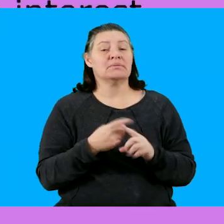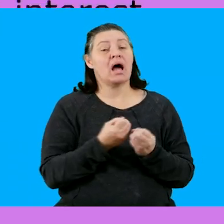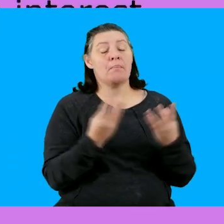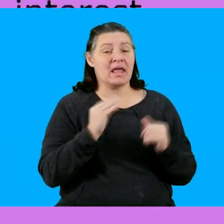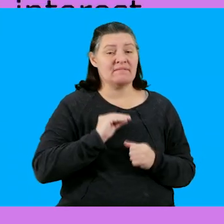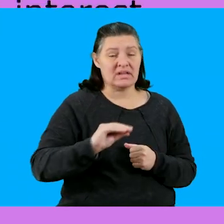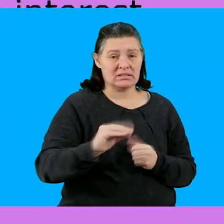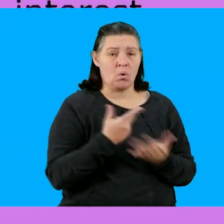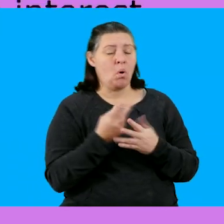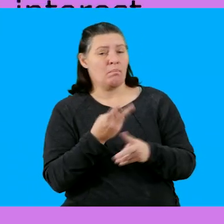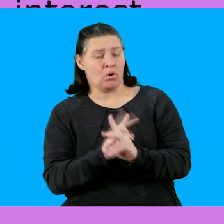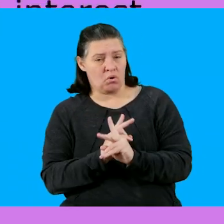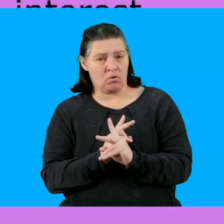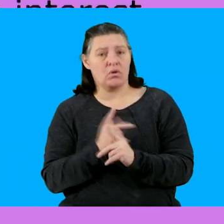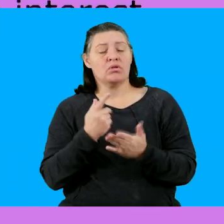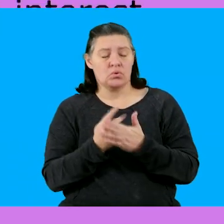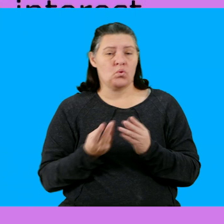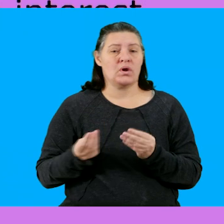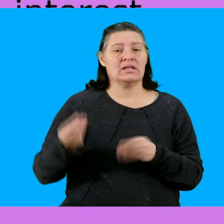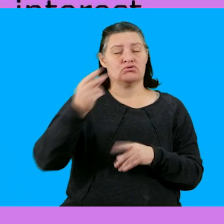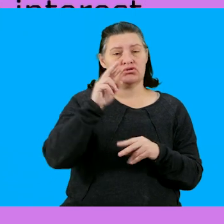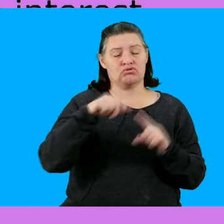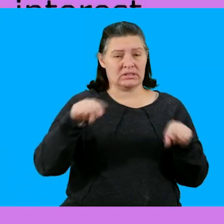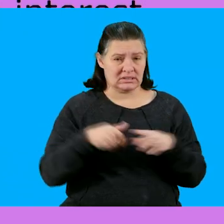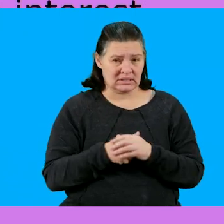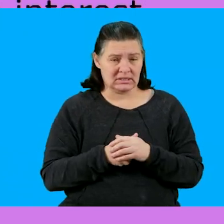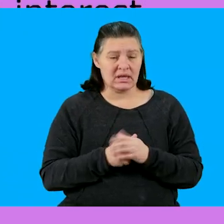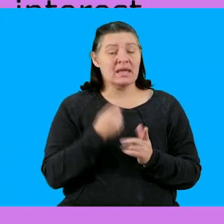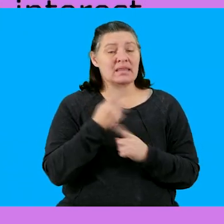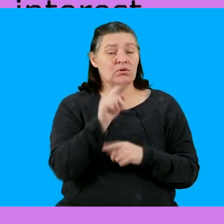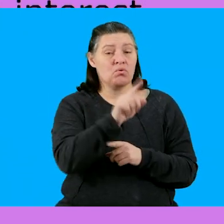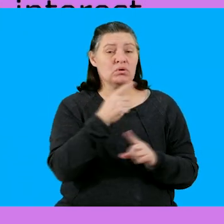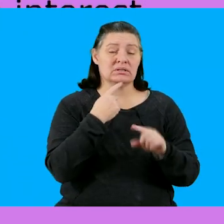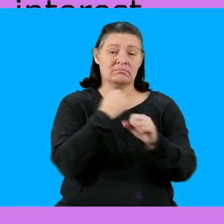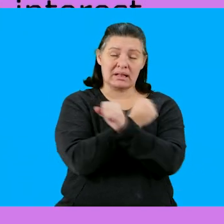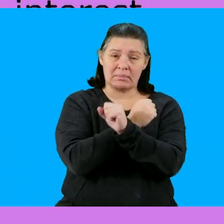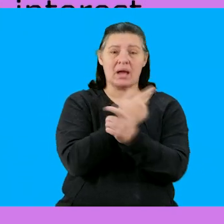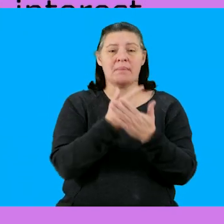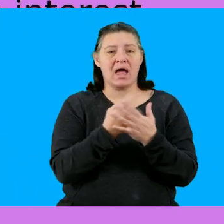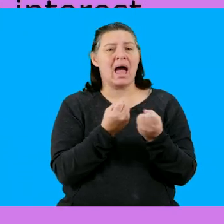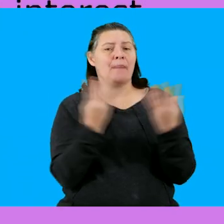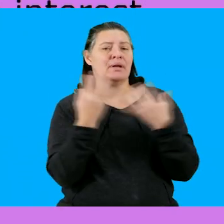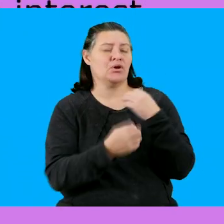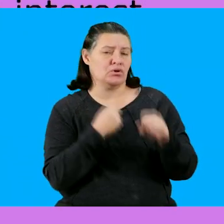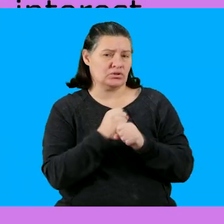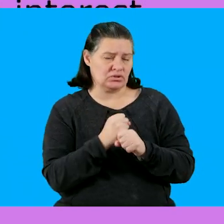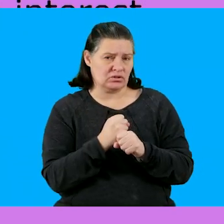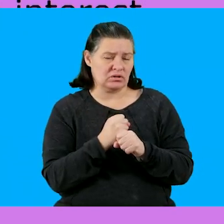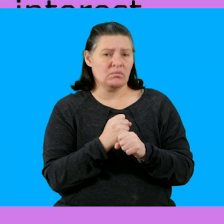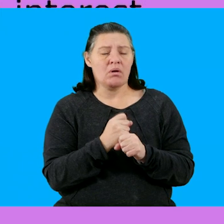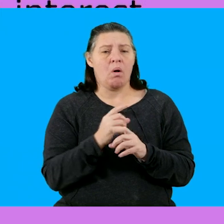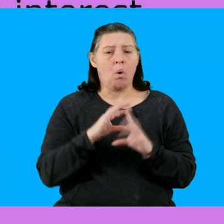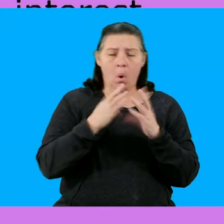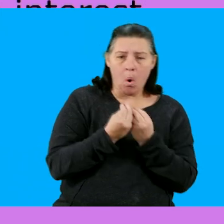the amount invested or borrowed by the interest rate, and then you multiply it by the number of years. We'll put this